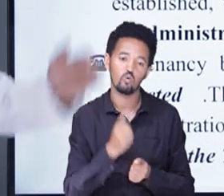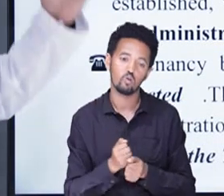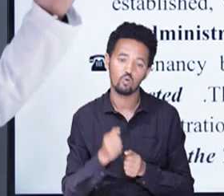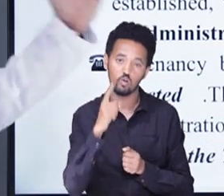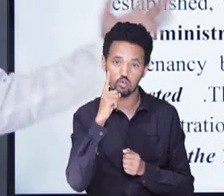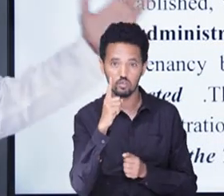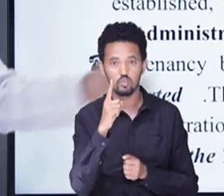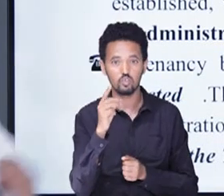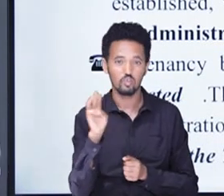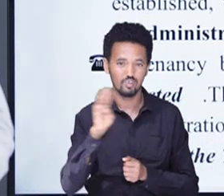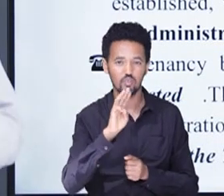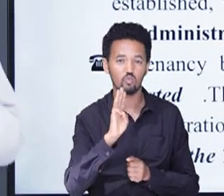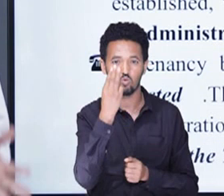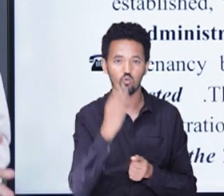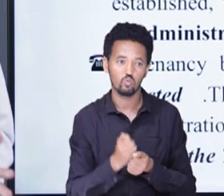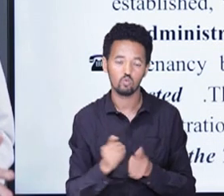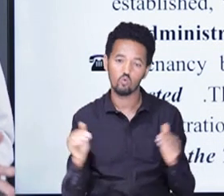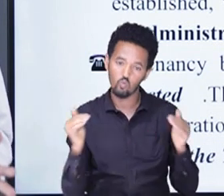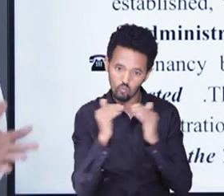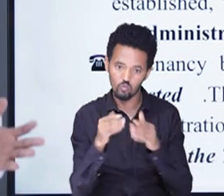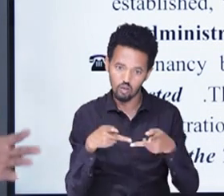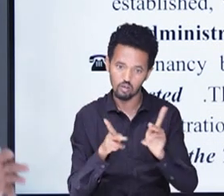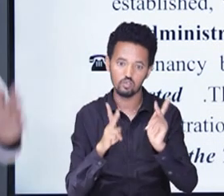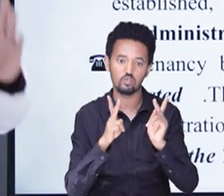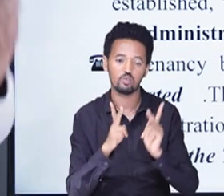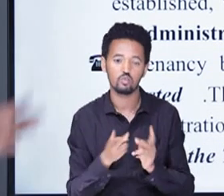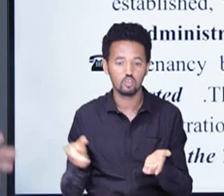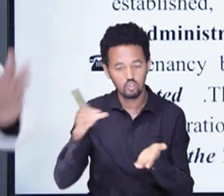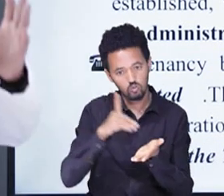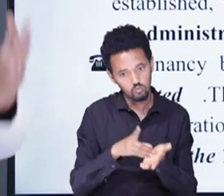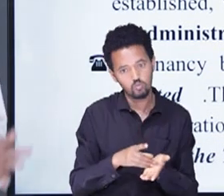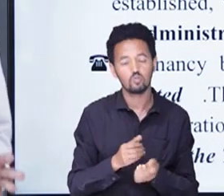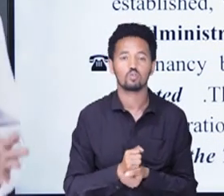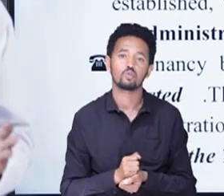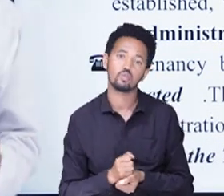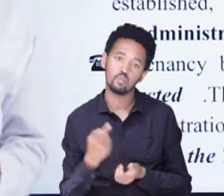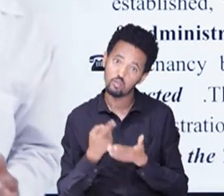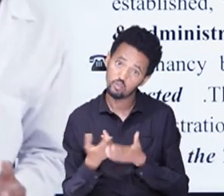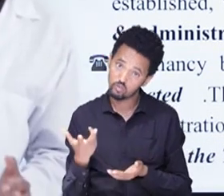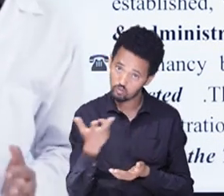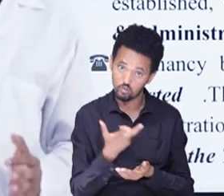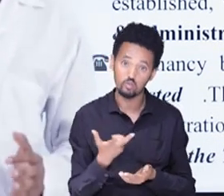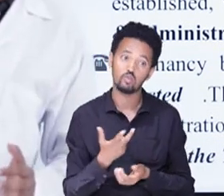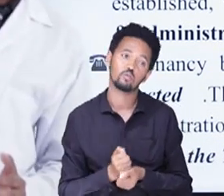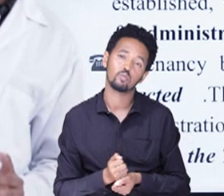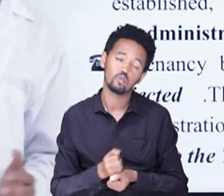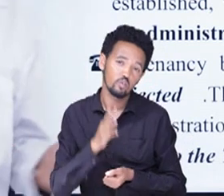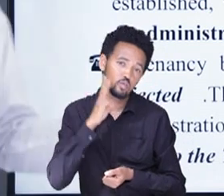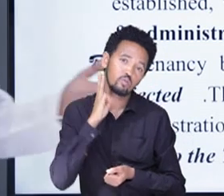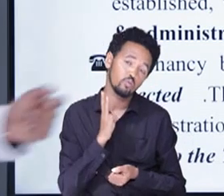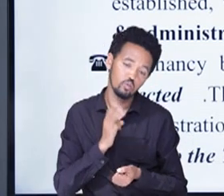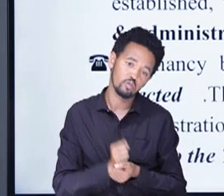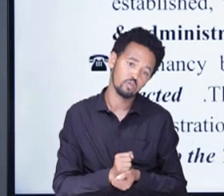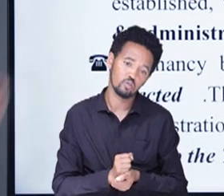Siso, 1/2 Ekularash. It includes Irbo, Siso, and Ekularash. It was